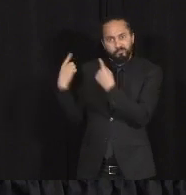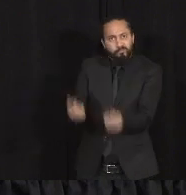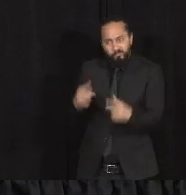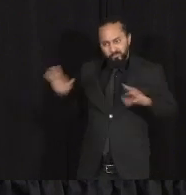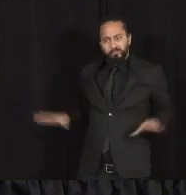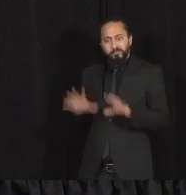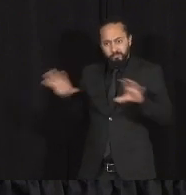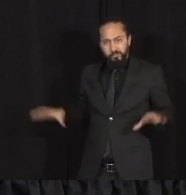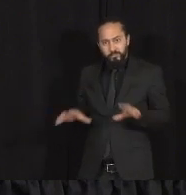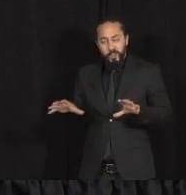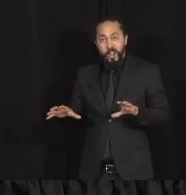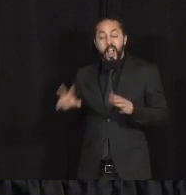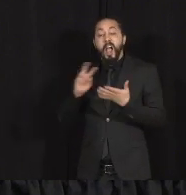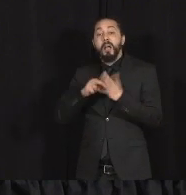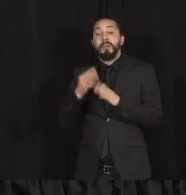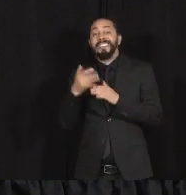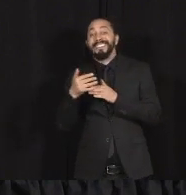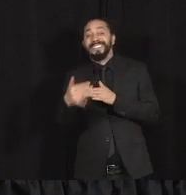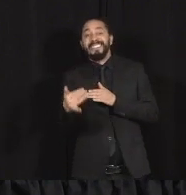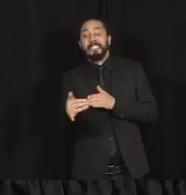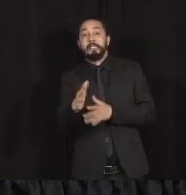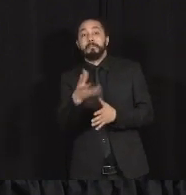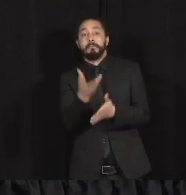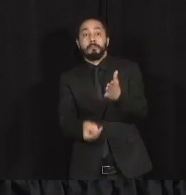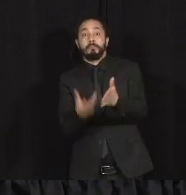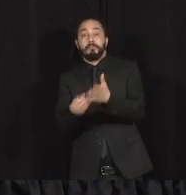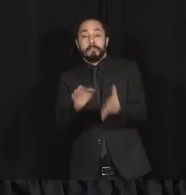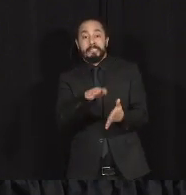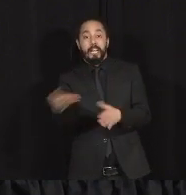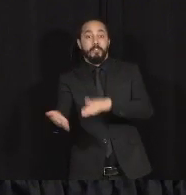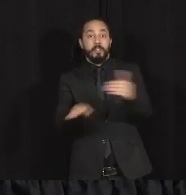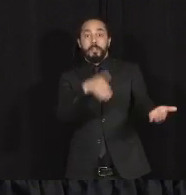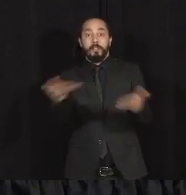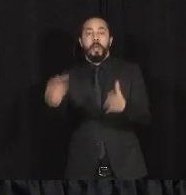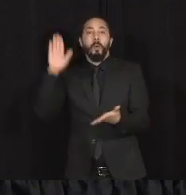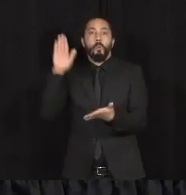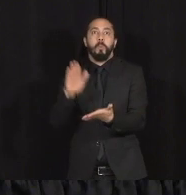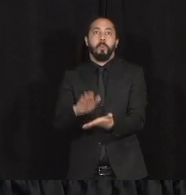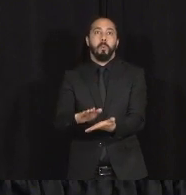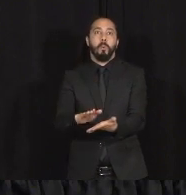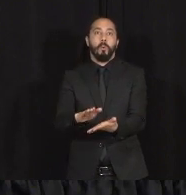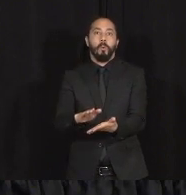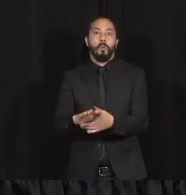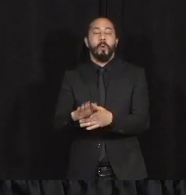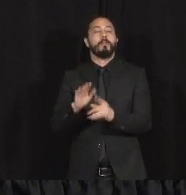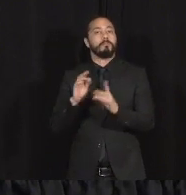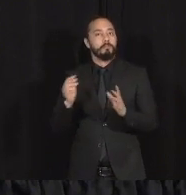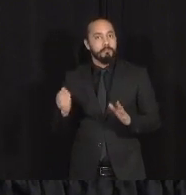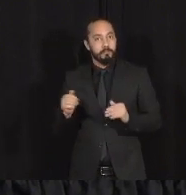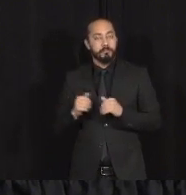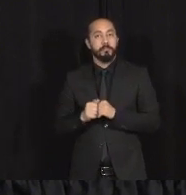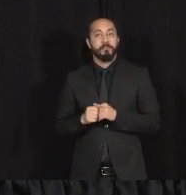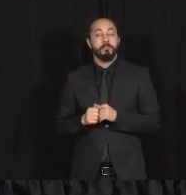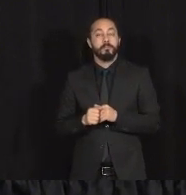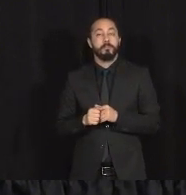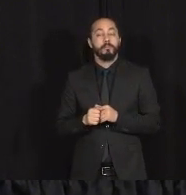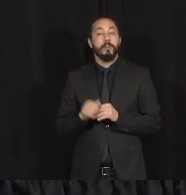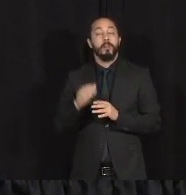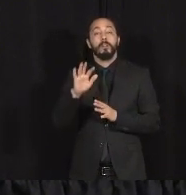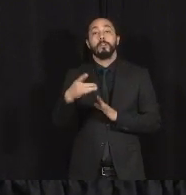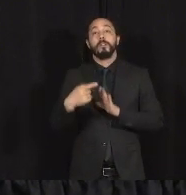COVID. So if, for example, we go back as far as March the